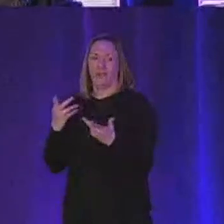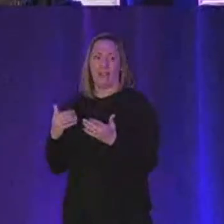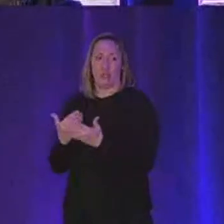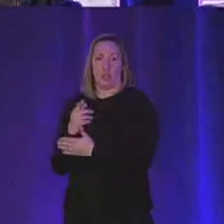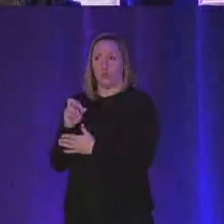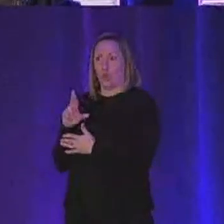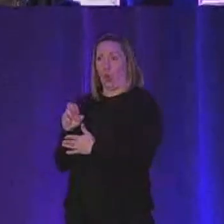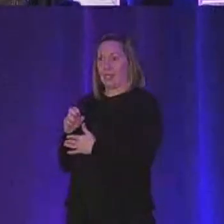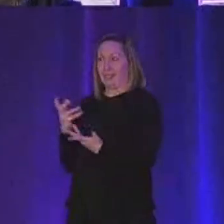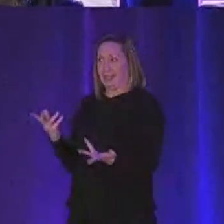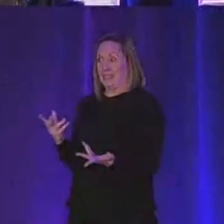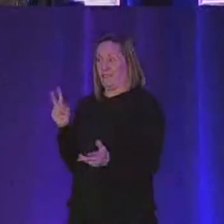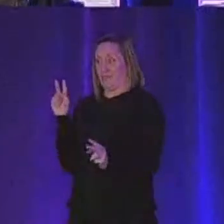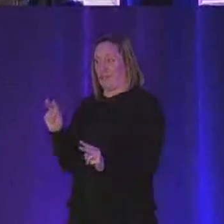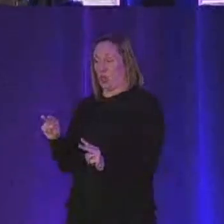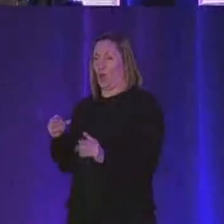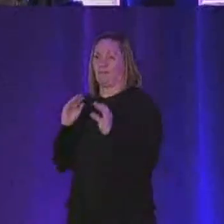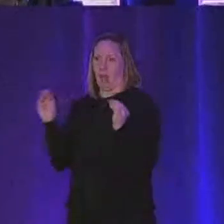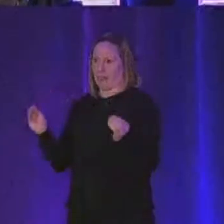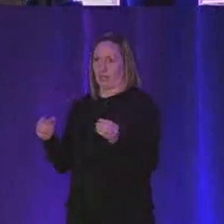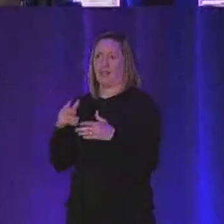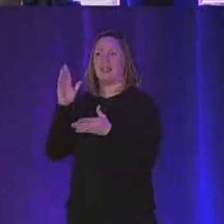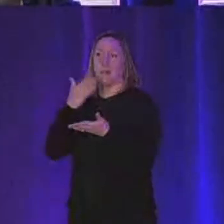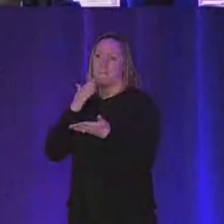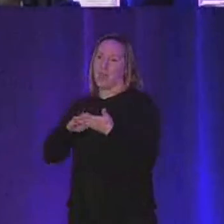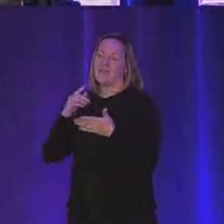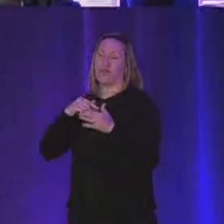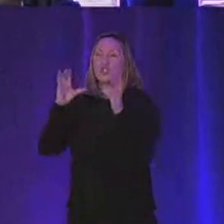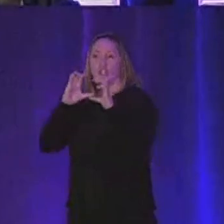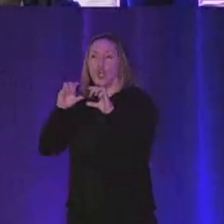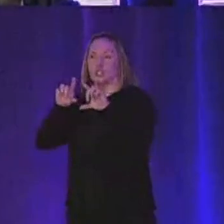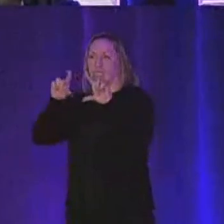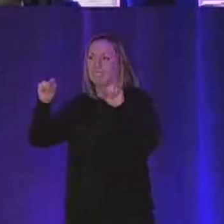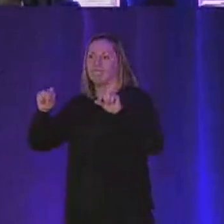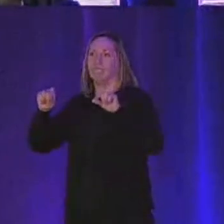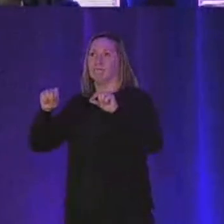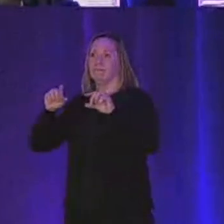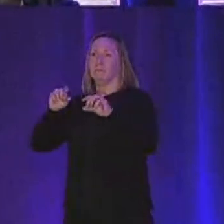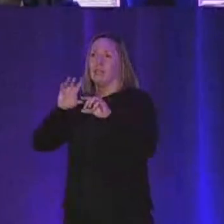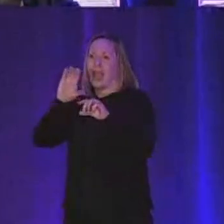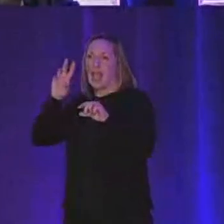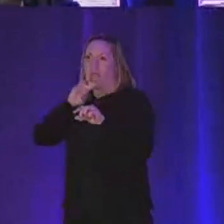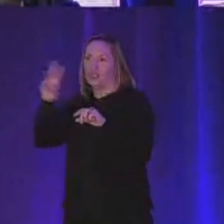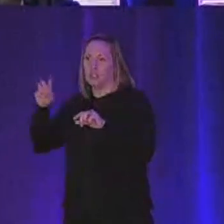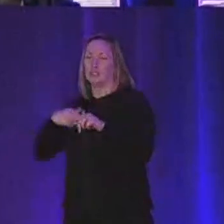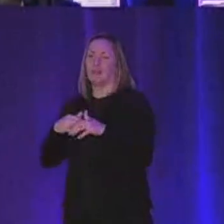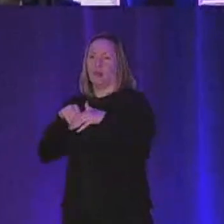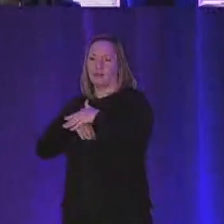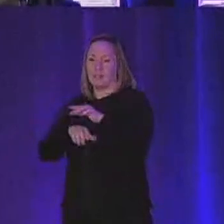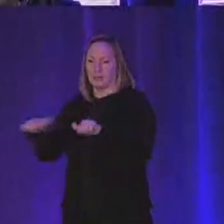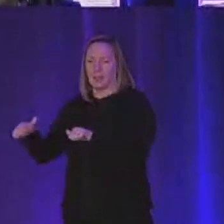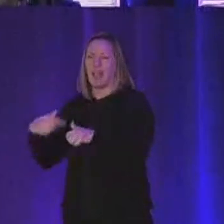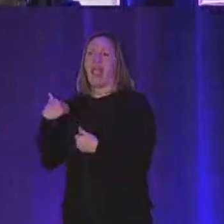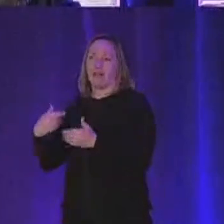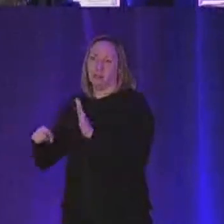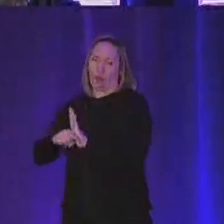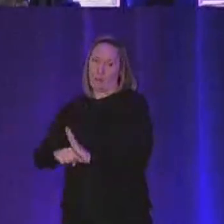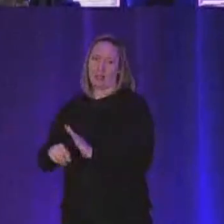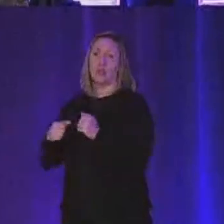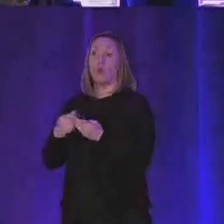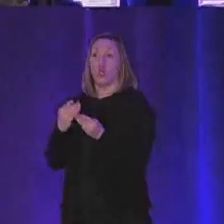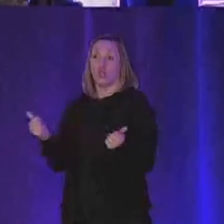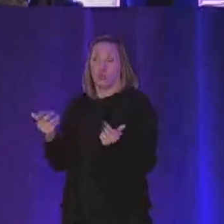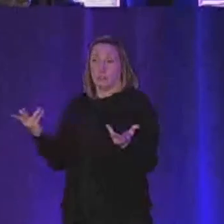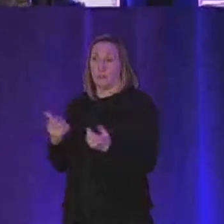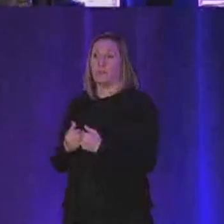absolutely nothing. And this is pretty bad for search engines, for accessibility. It's just, it has drawbacks. So the solution to this